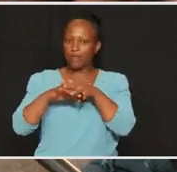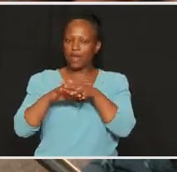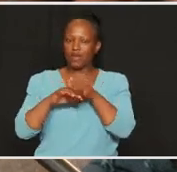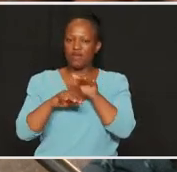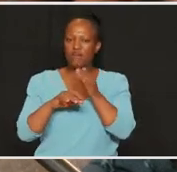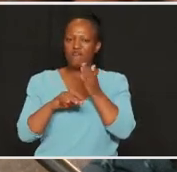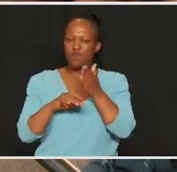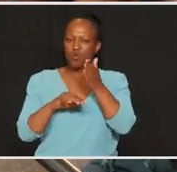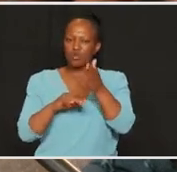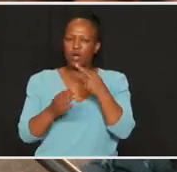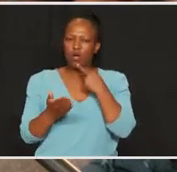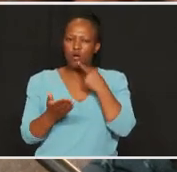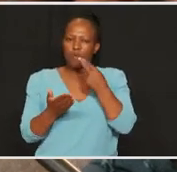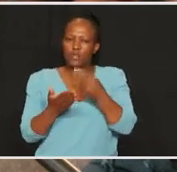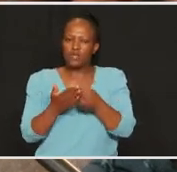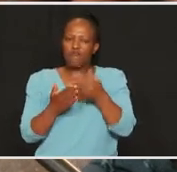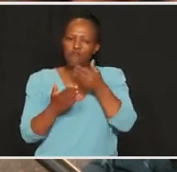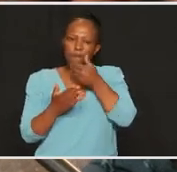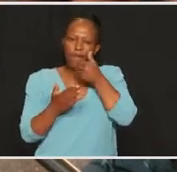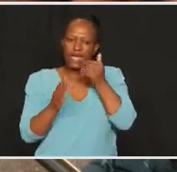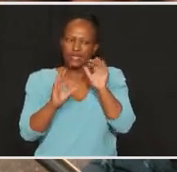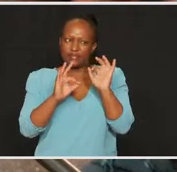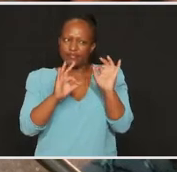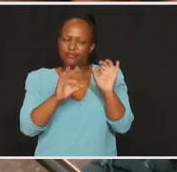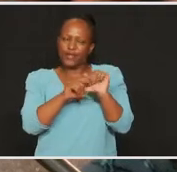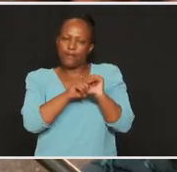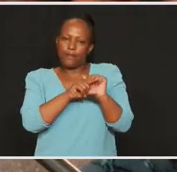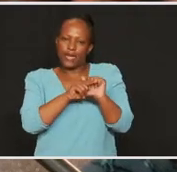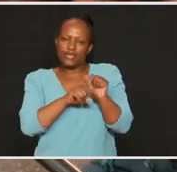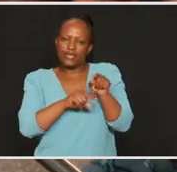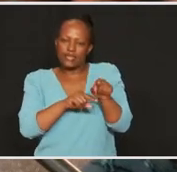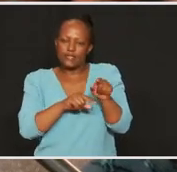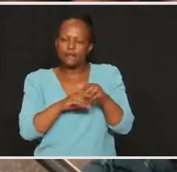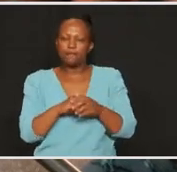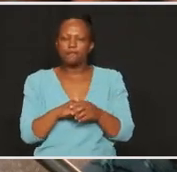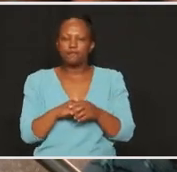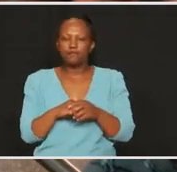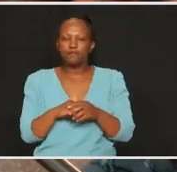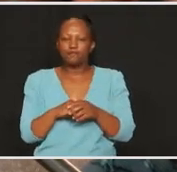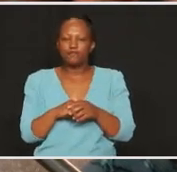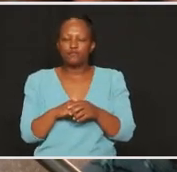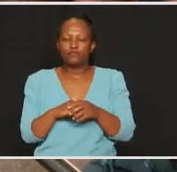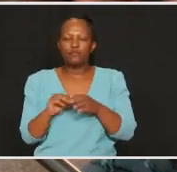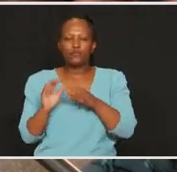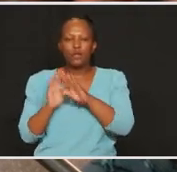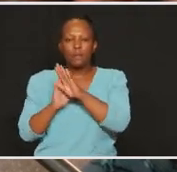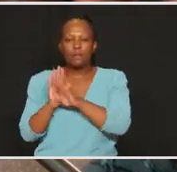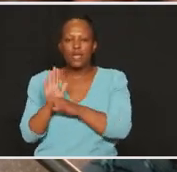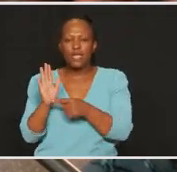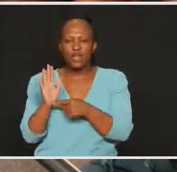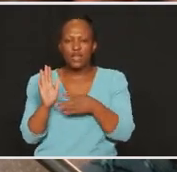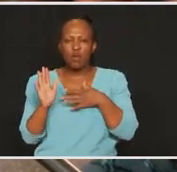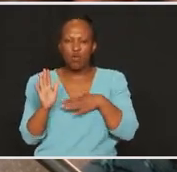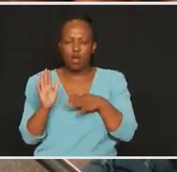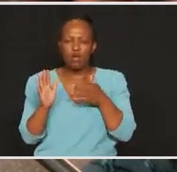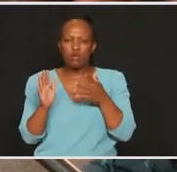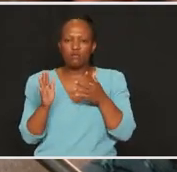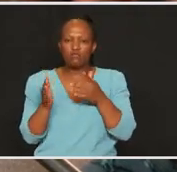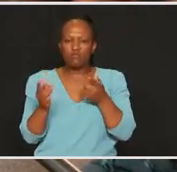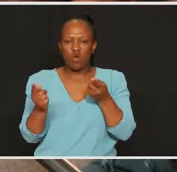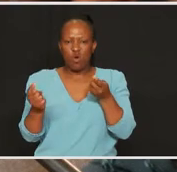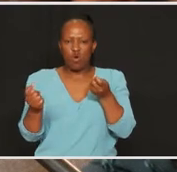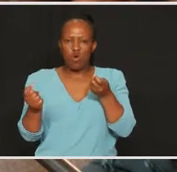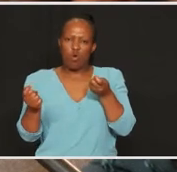future's recommendations for best practice in brief biela seeks to centralize control and entrench